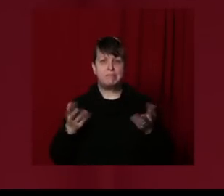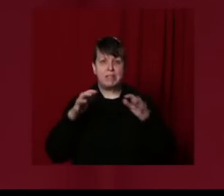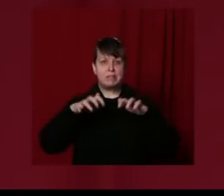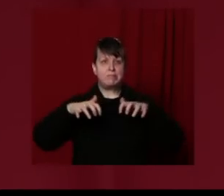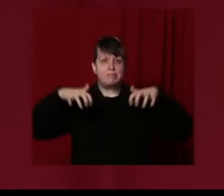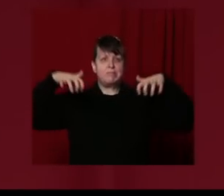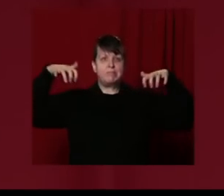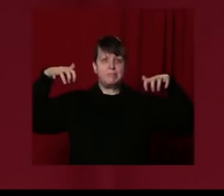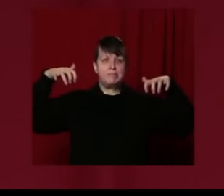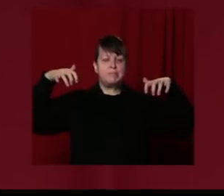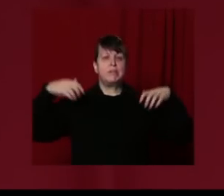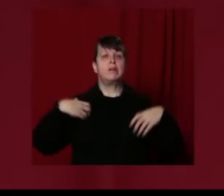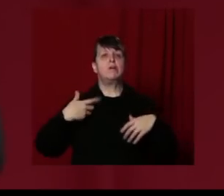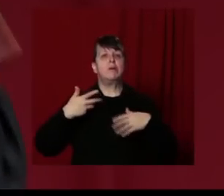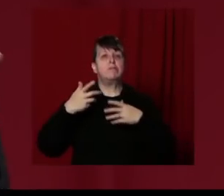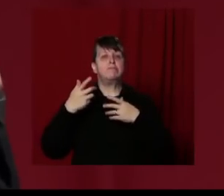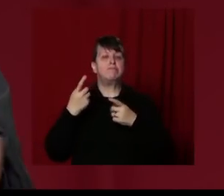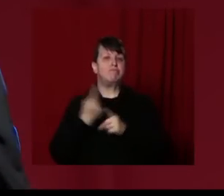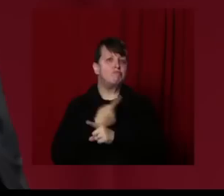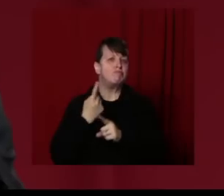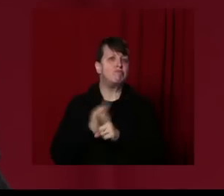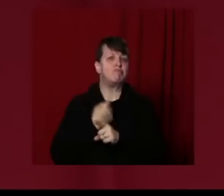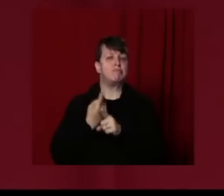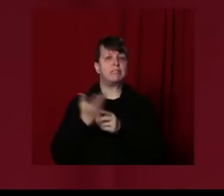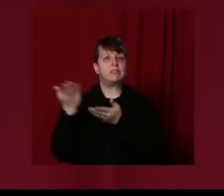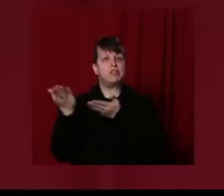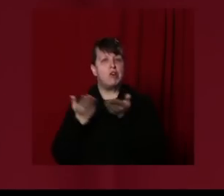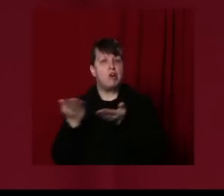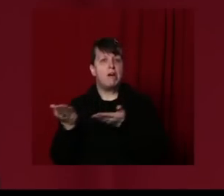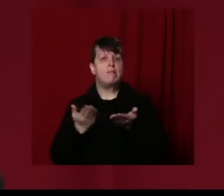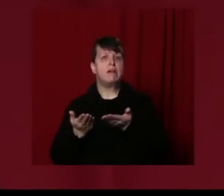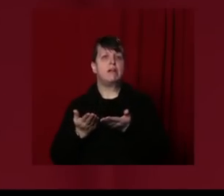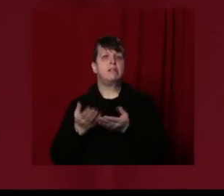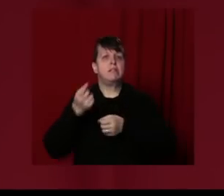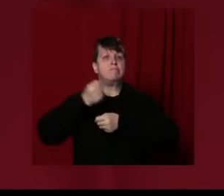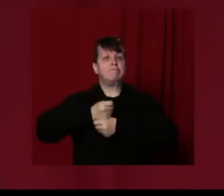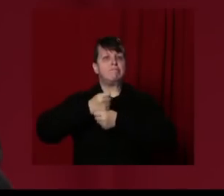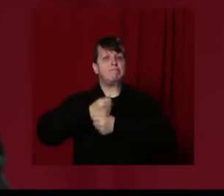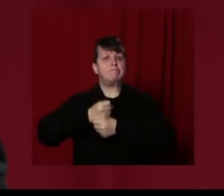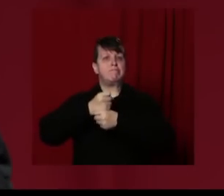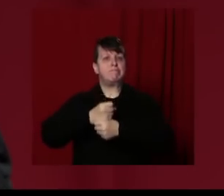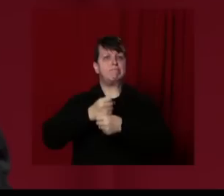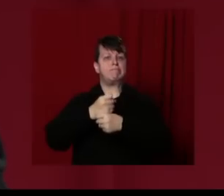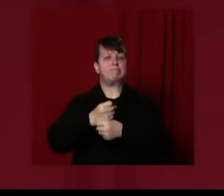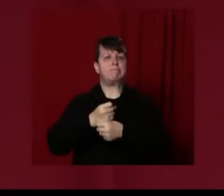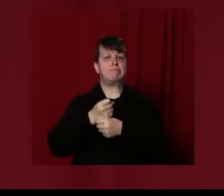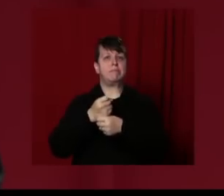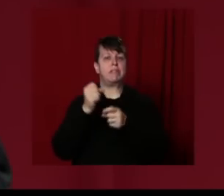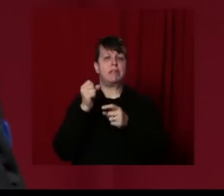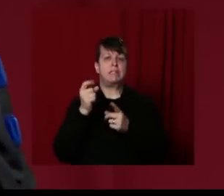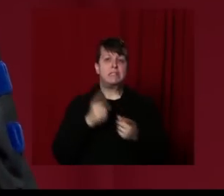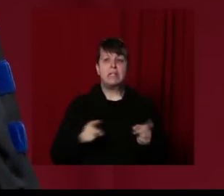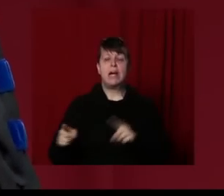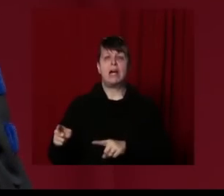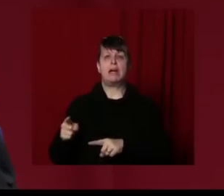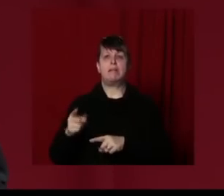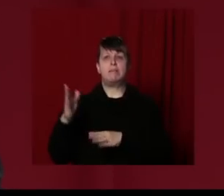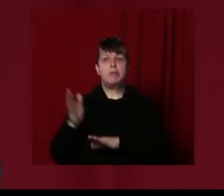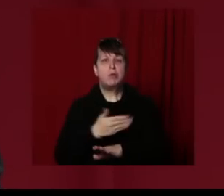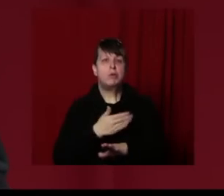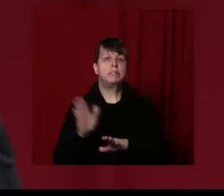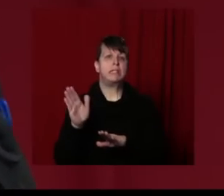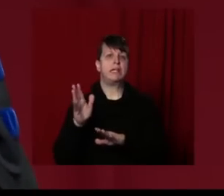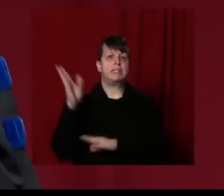processionals. We go through the ritual of service and pomp and circumstance, the music, the speakers,